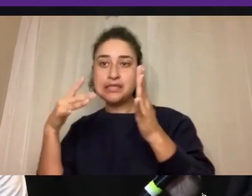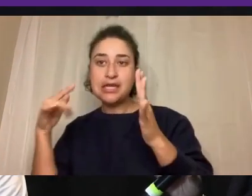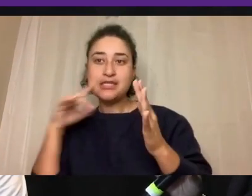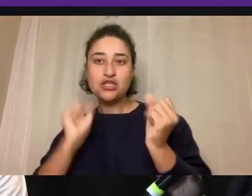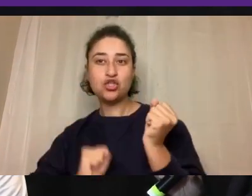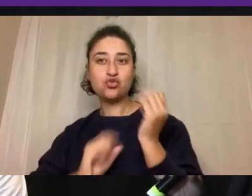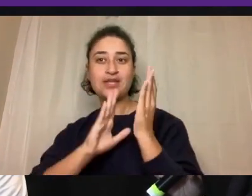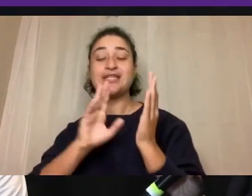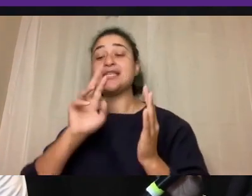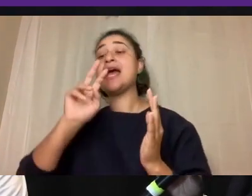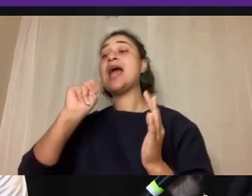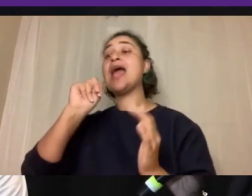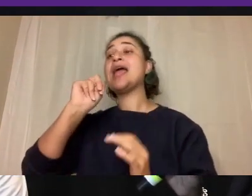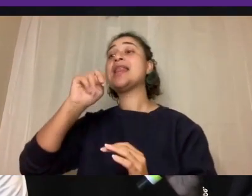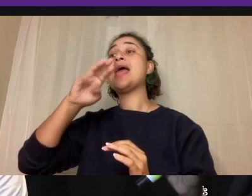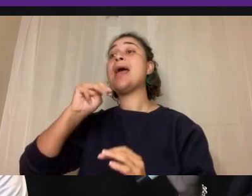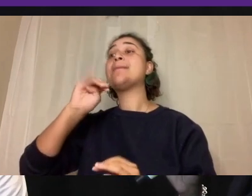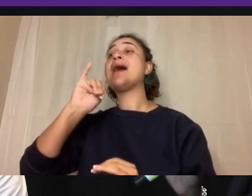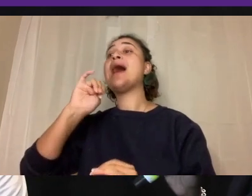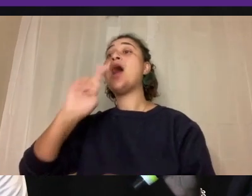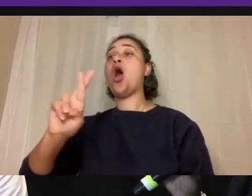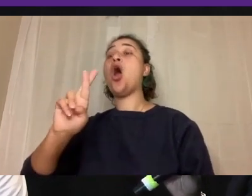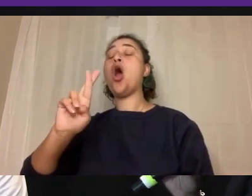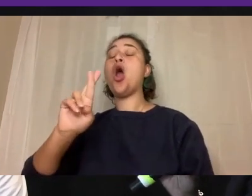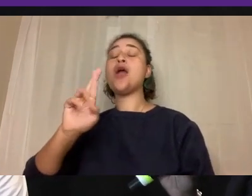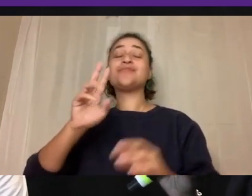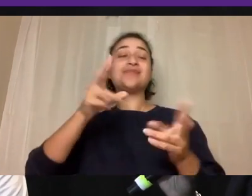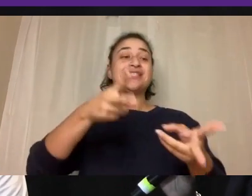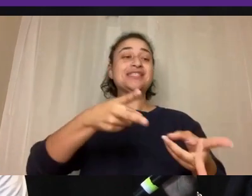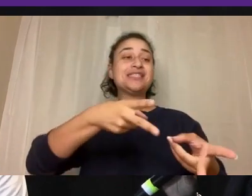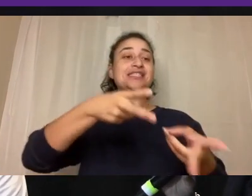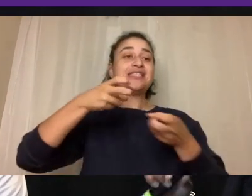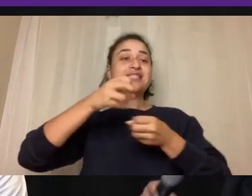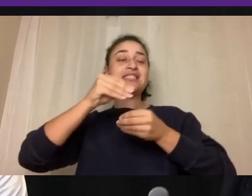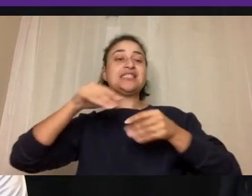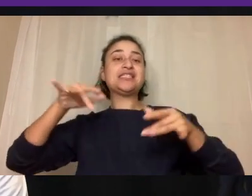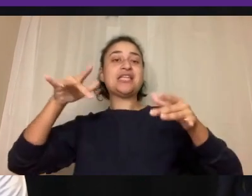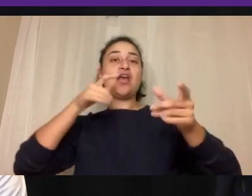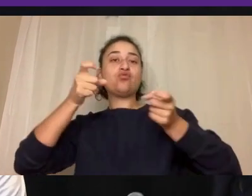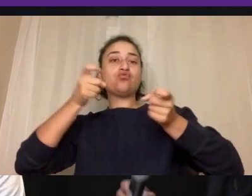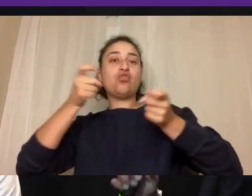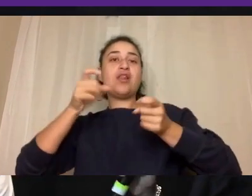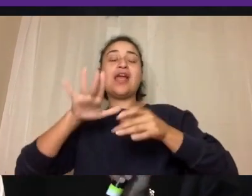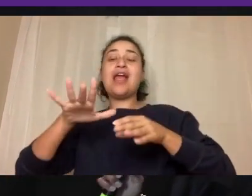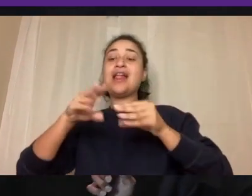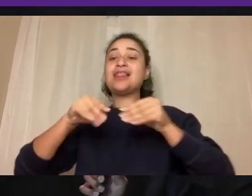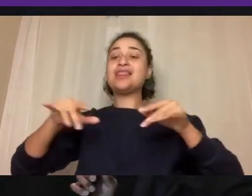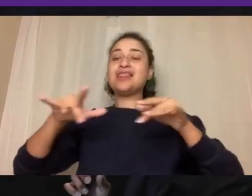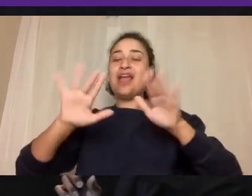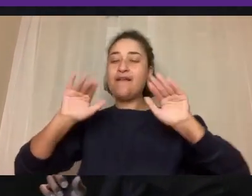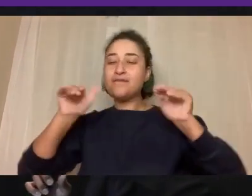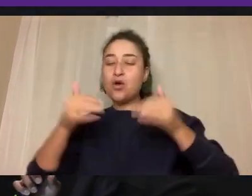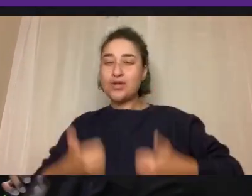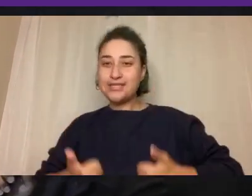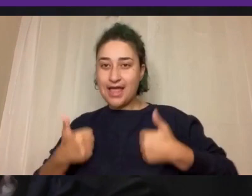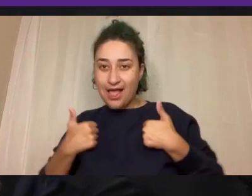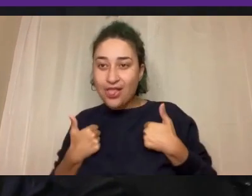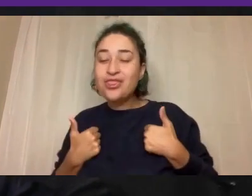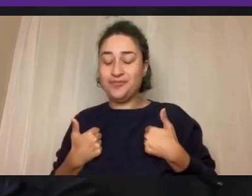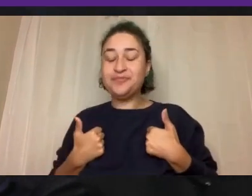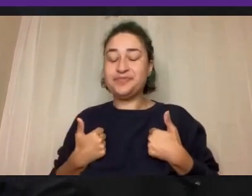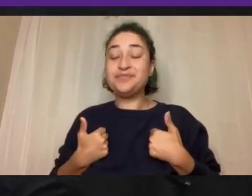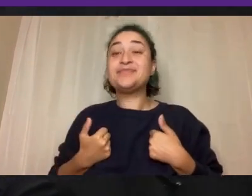MMIR, settler colonialism, and land-based health. So welcome to Kasey. And last but not